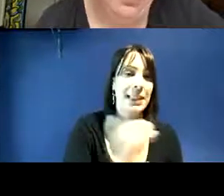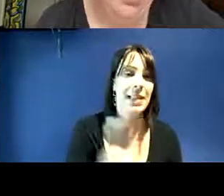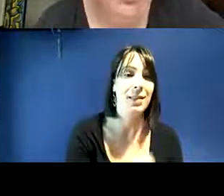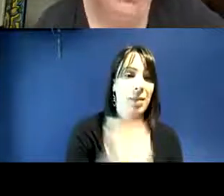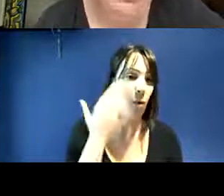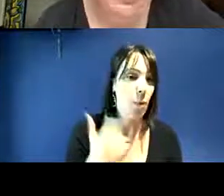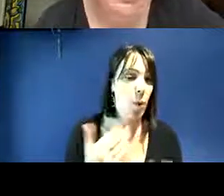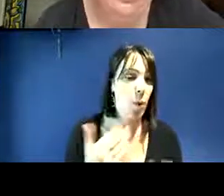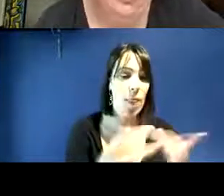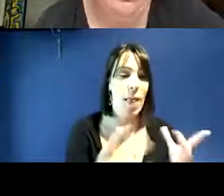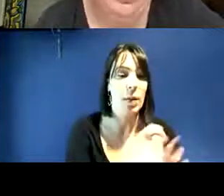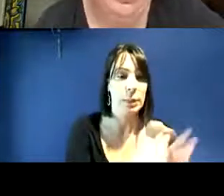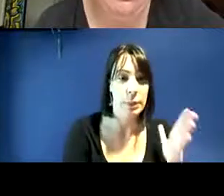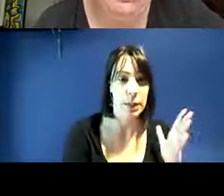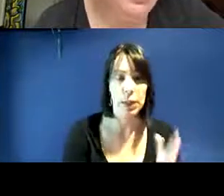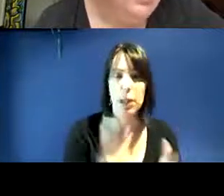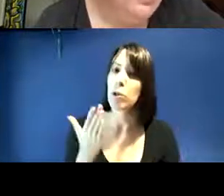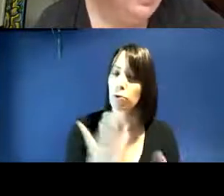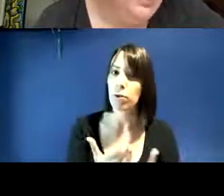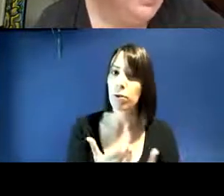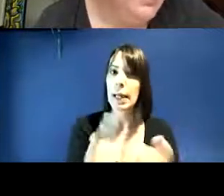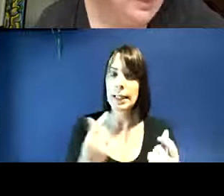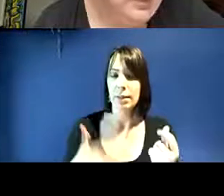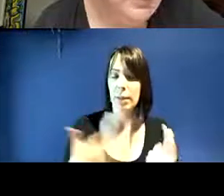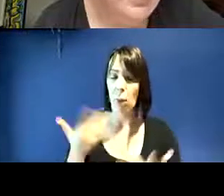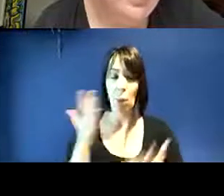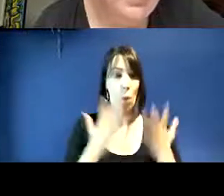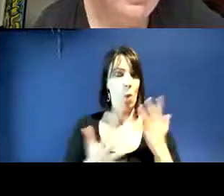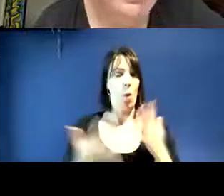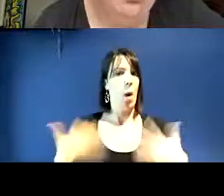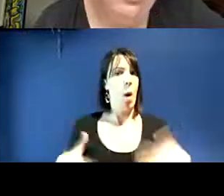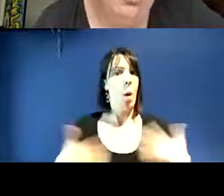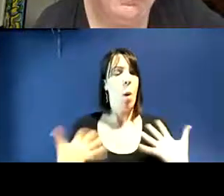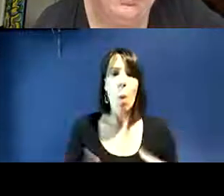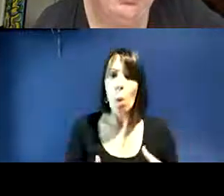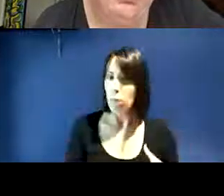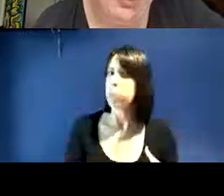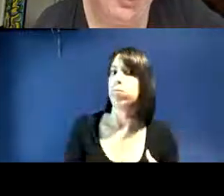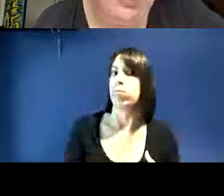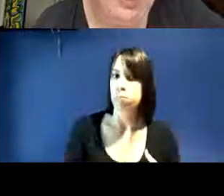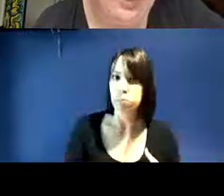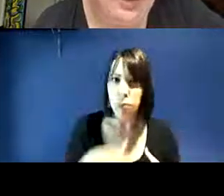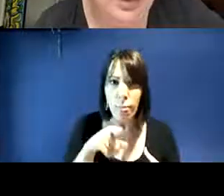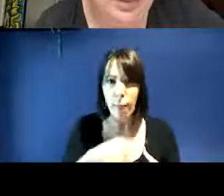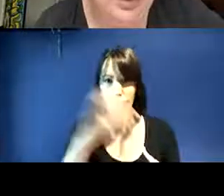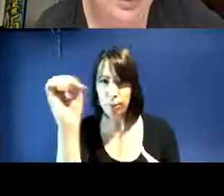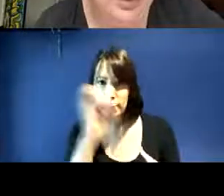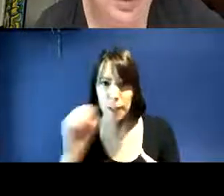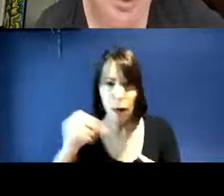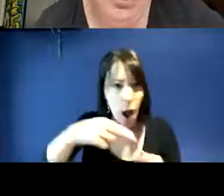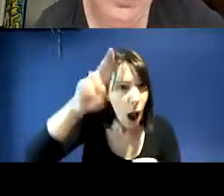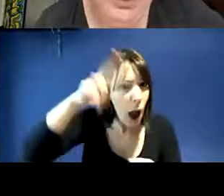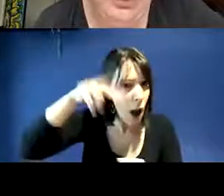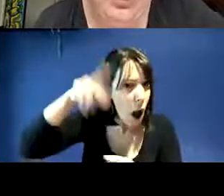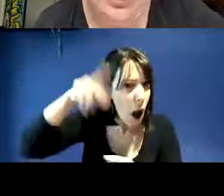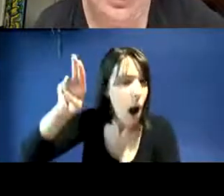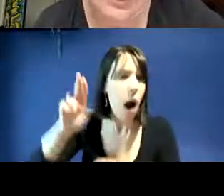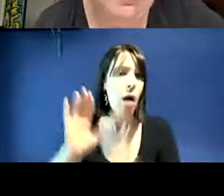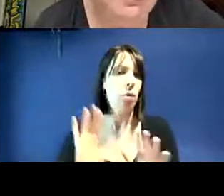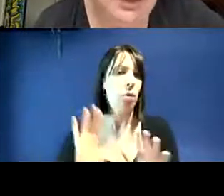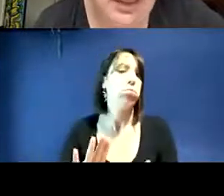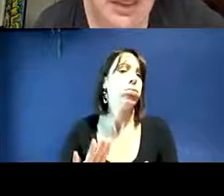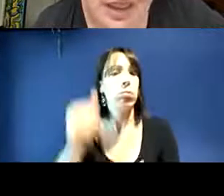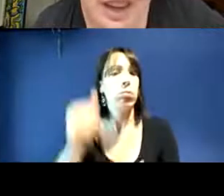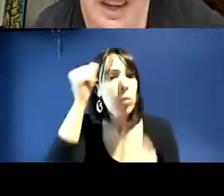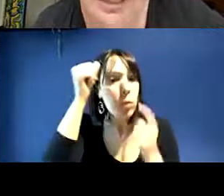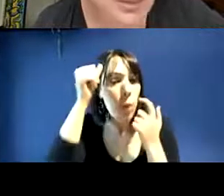be overwhelmed by the size of these numbers and to forget that there are real women behind these statistics, women whose